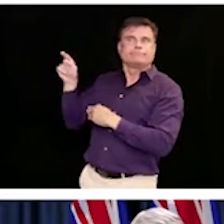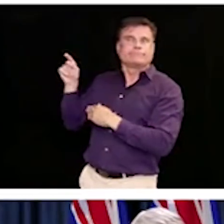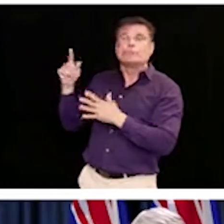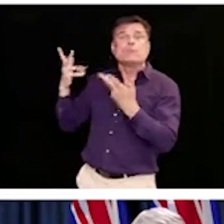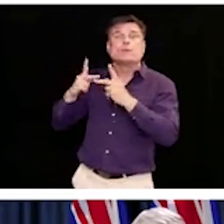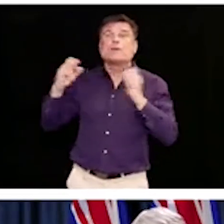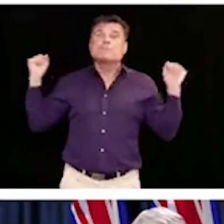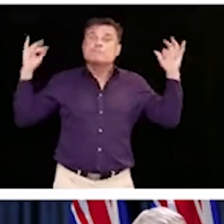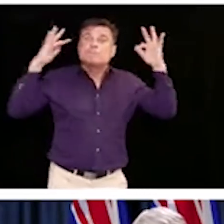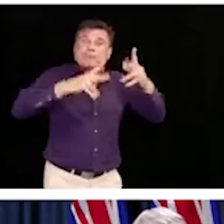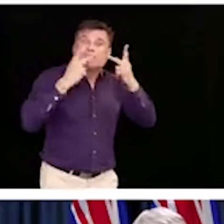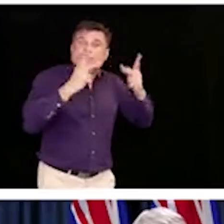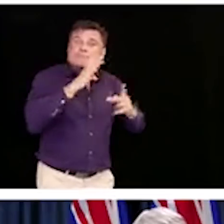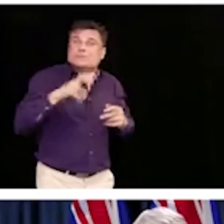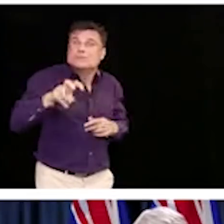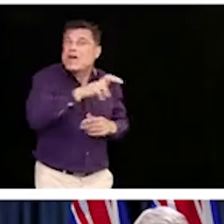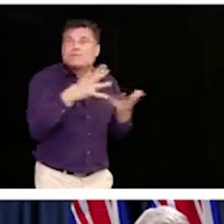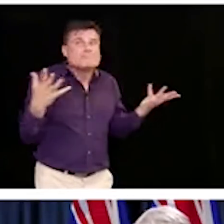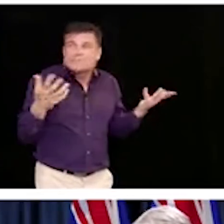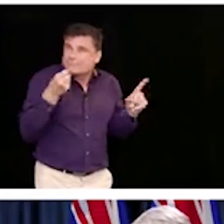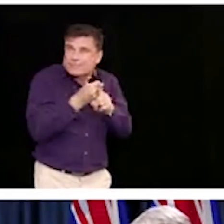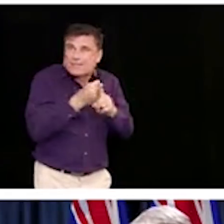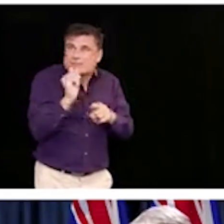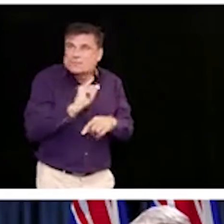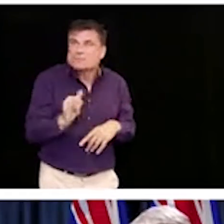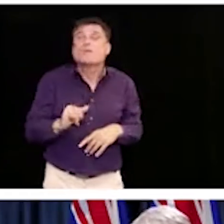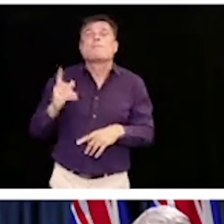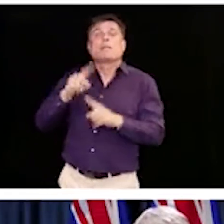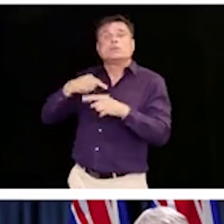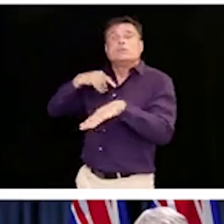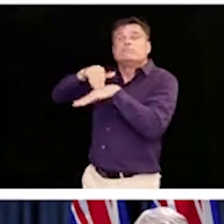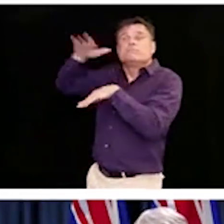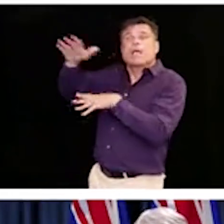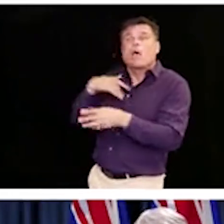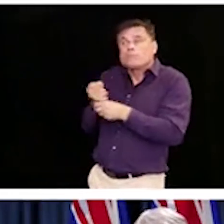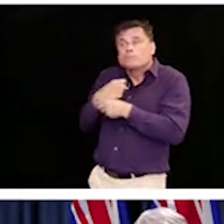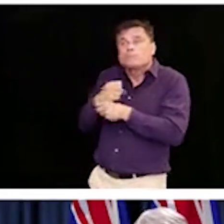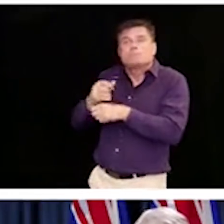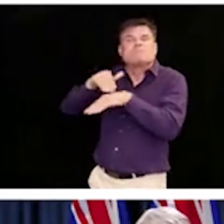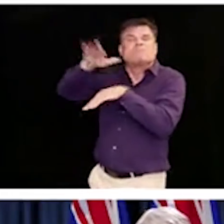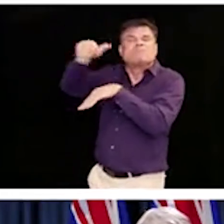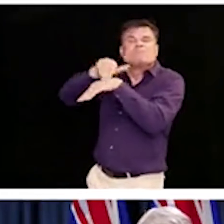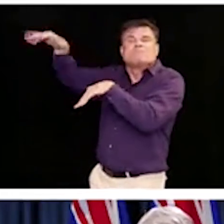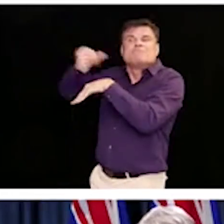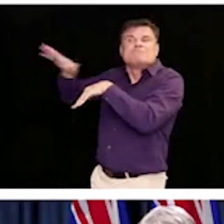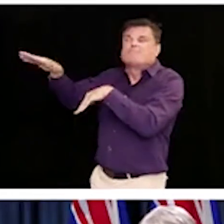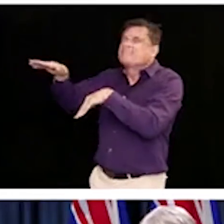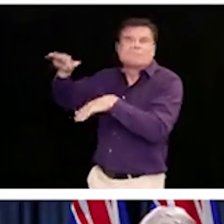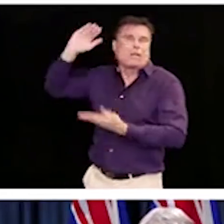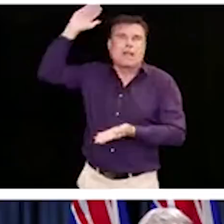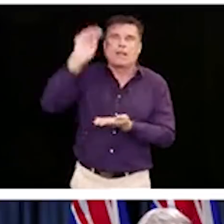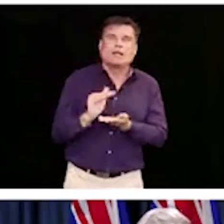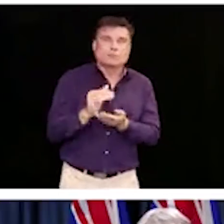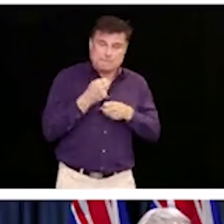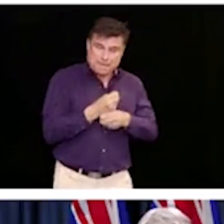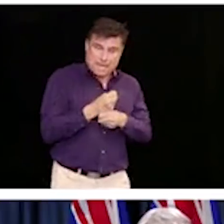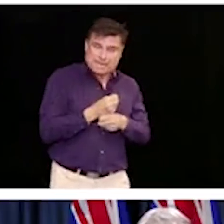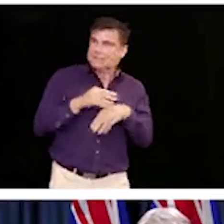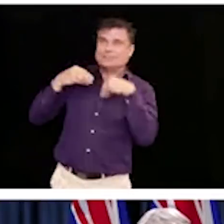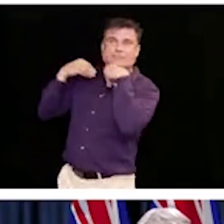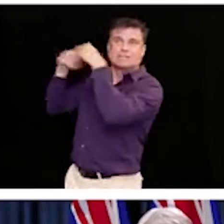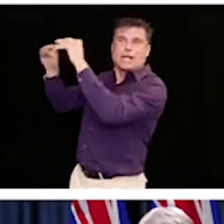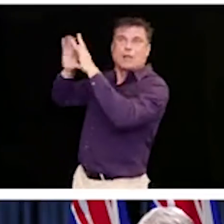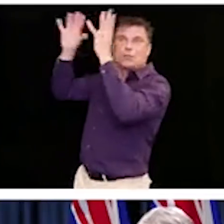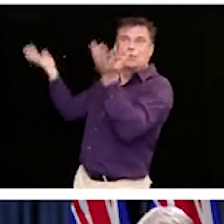growth, BC's international merchandise exports have continued to decline this year. And that again is due to global pricing,